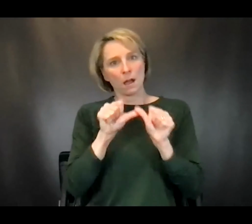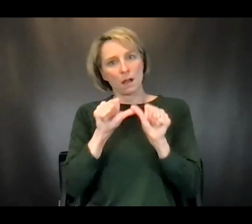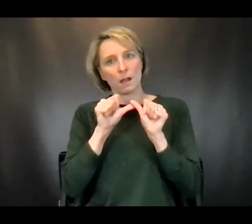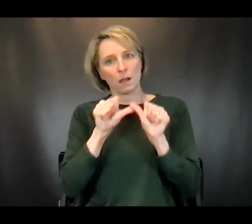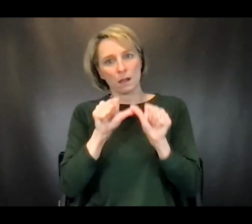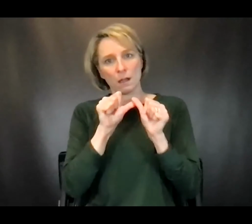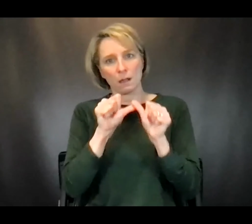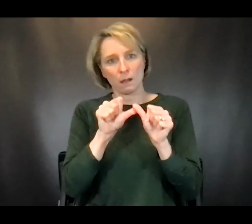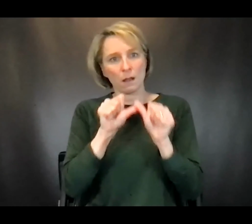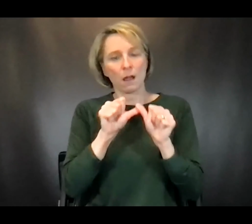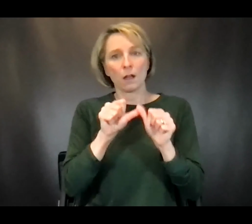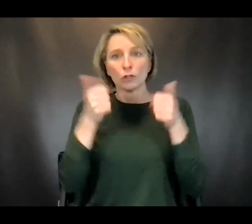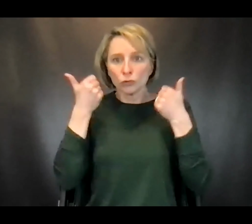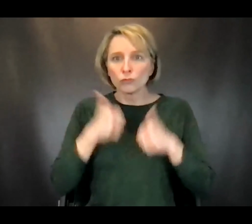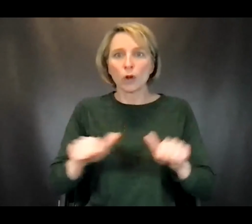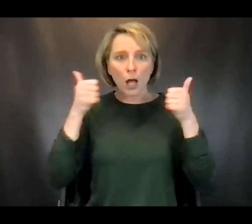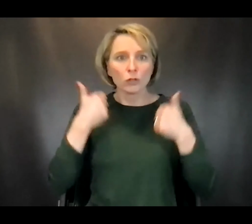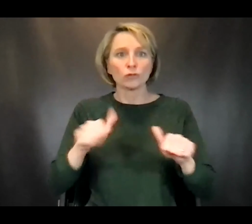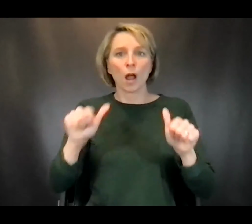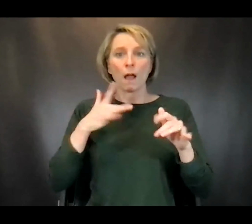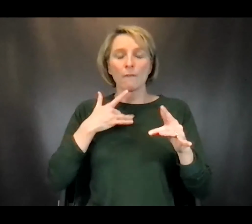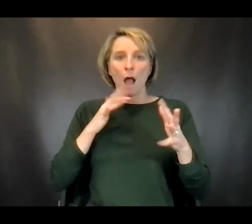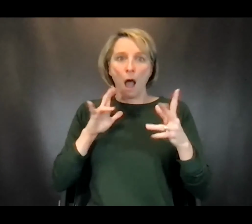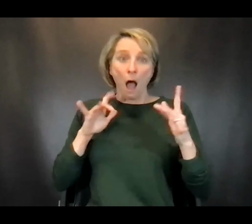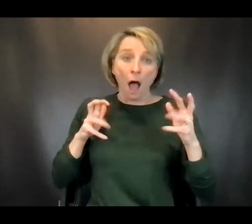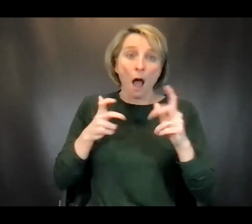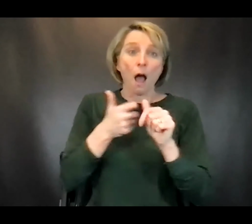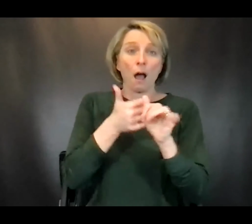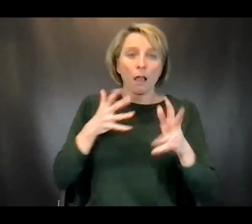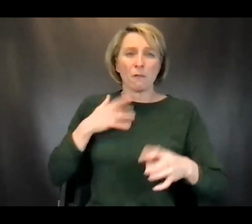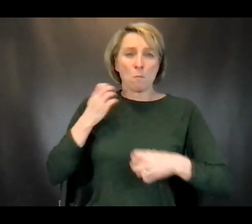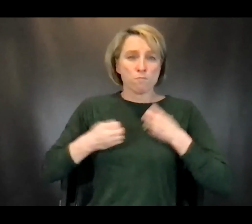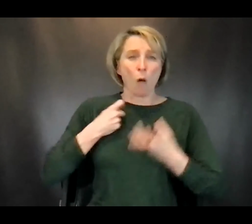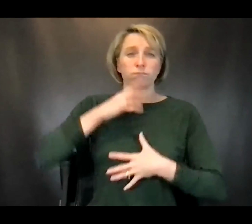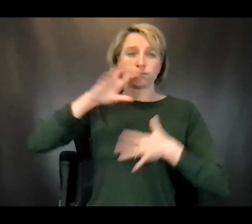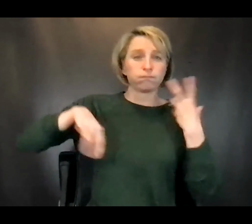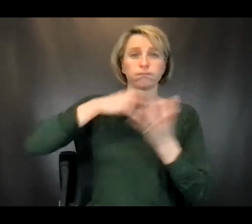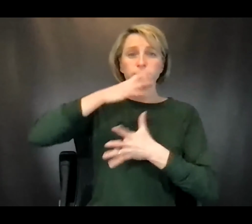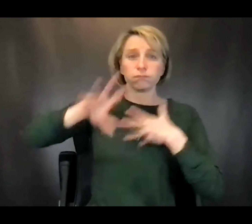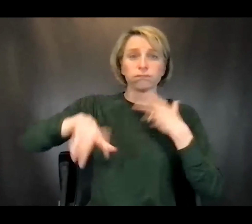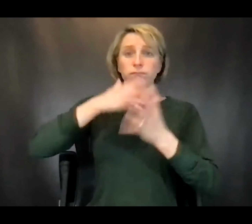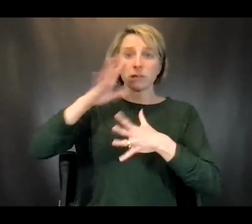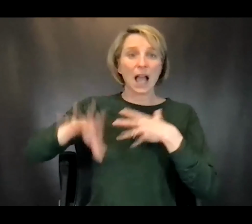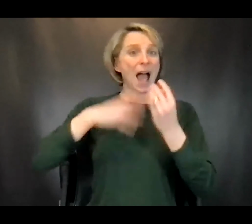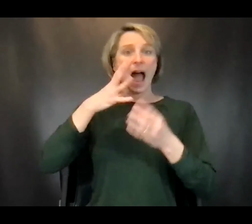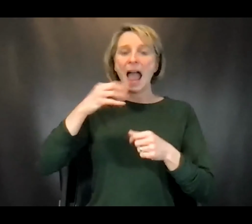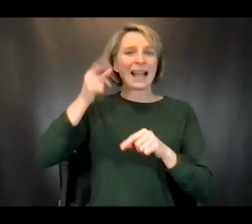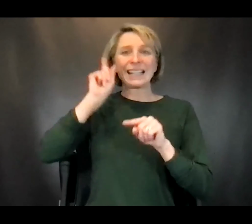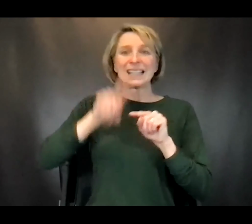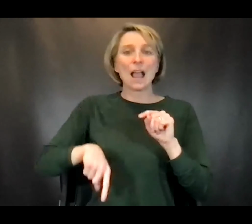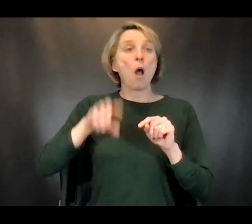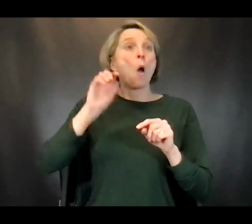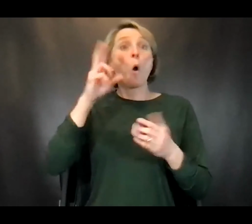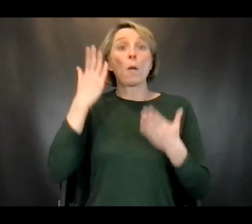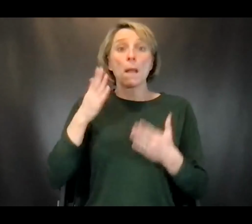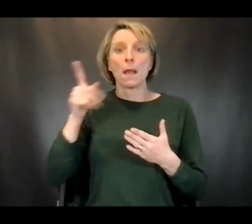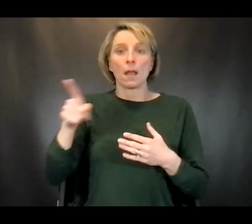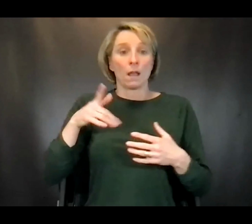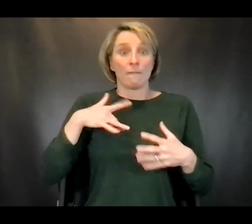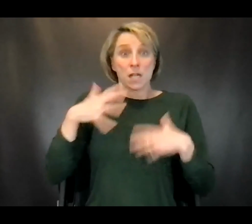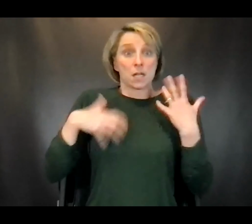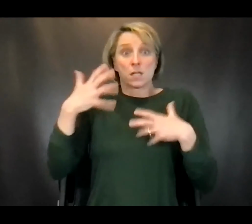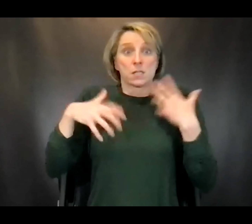of trying to catch up with their emotions, or is unable to feel because they're in